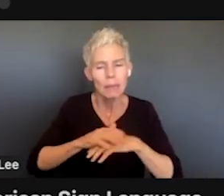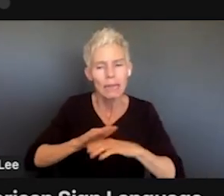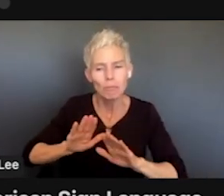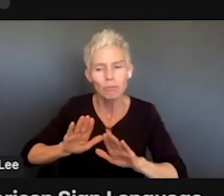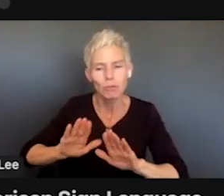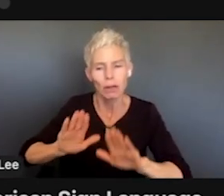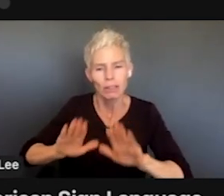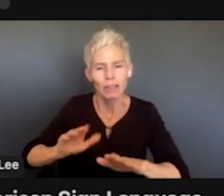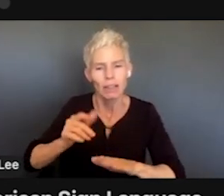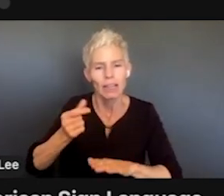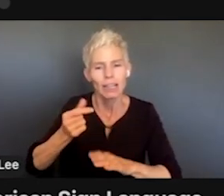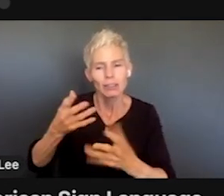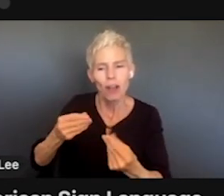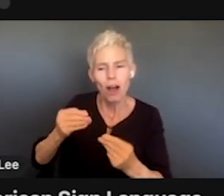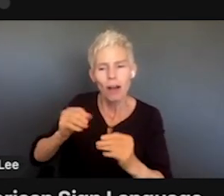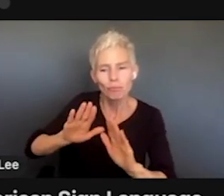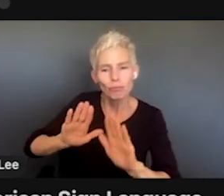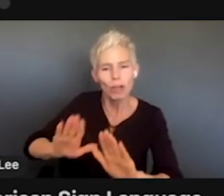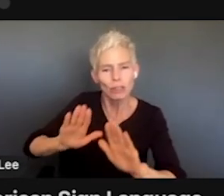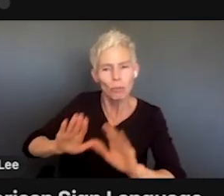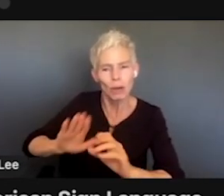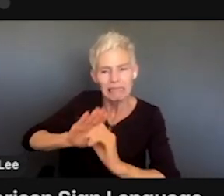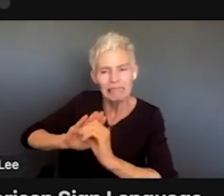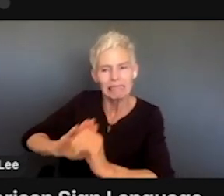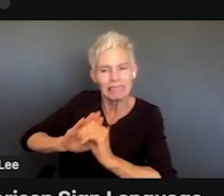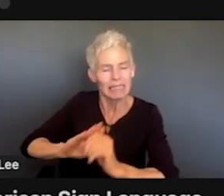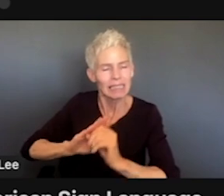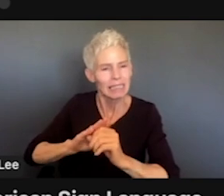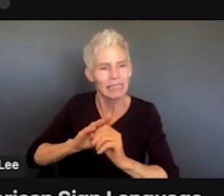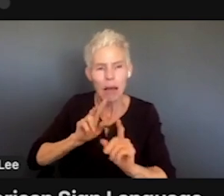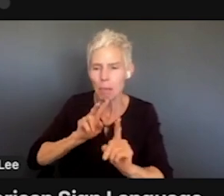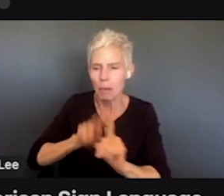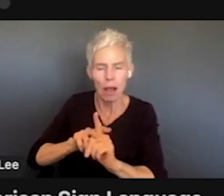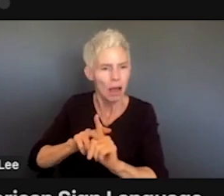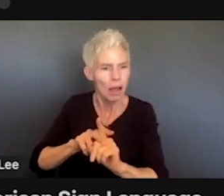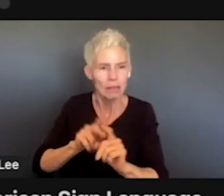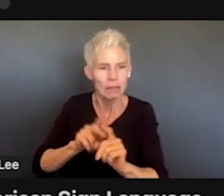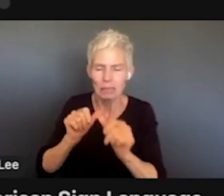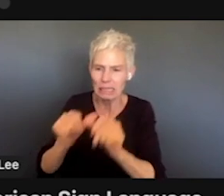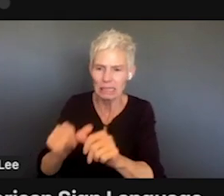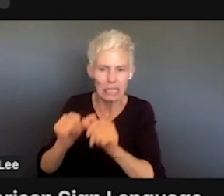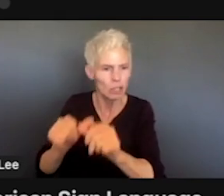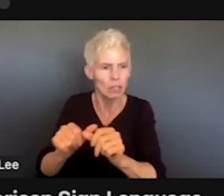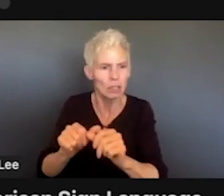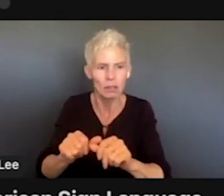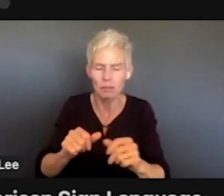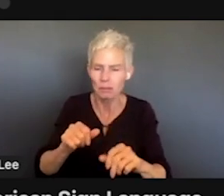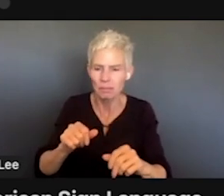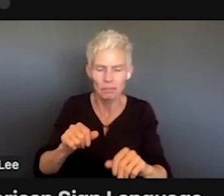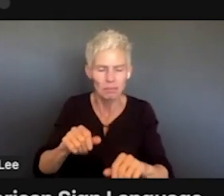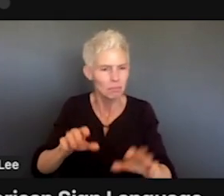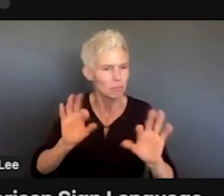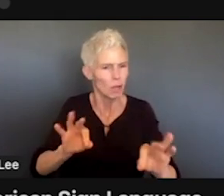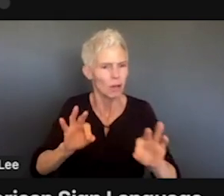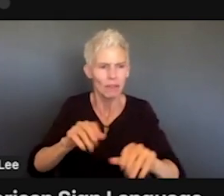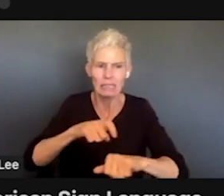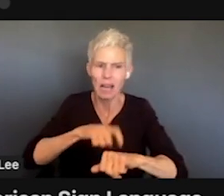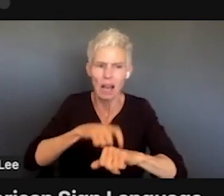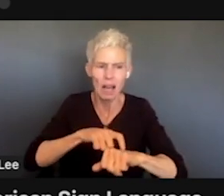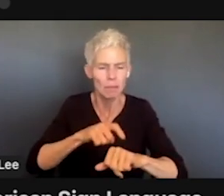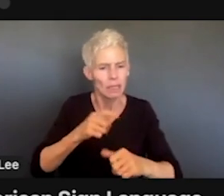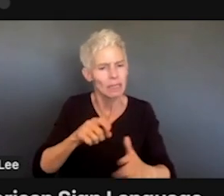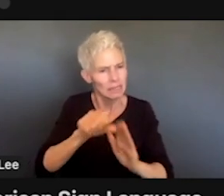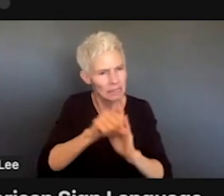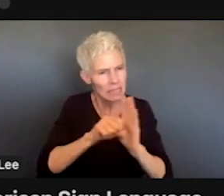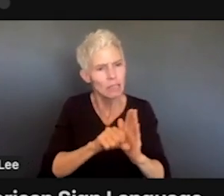talking about applied consistently was very timely, because that's what states really wanted